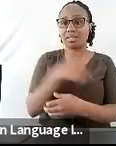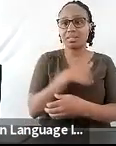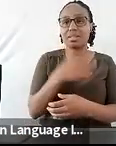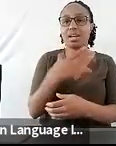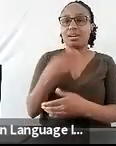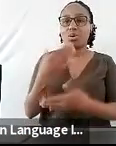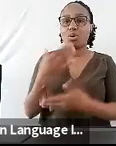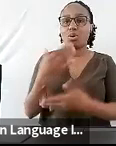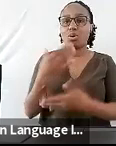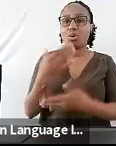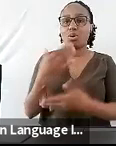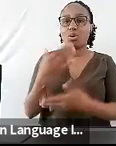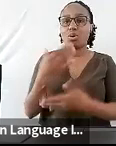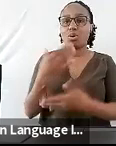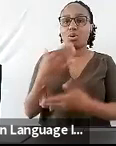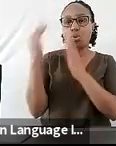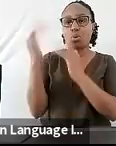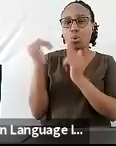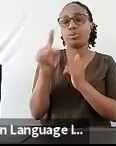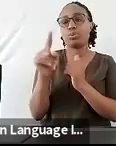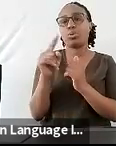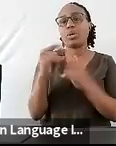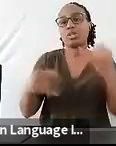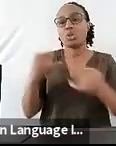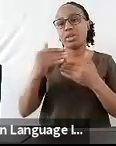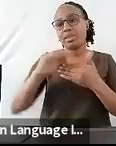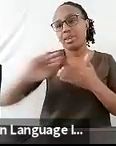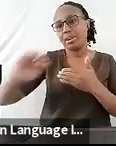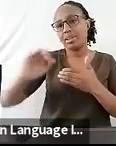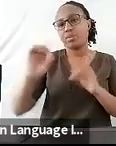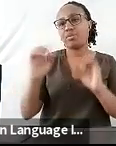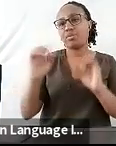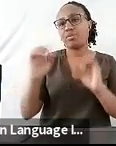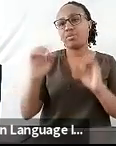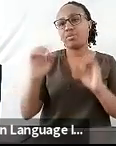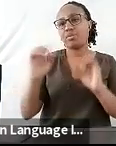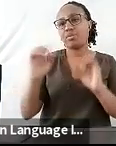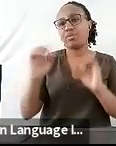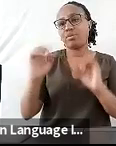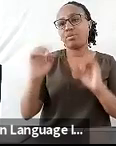the festival. Thank you. Okay. All right. Bye. Bye-bye.